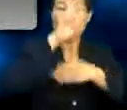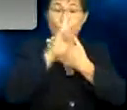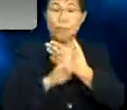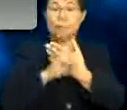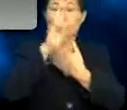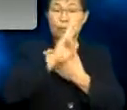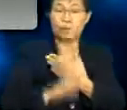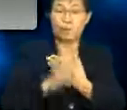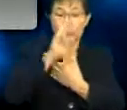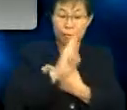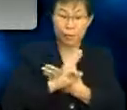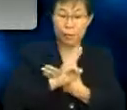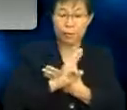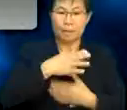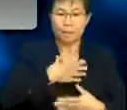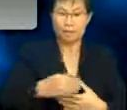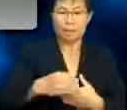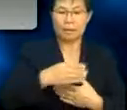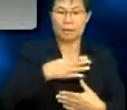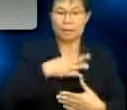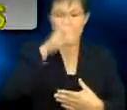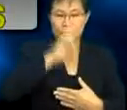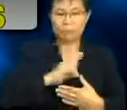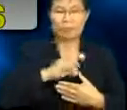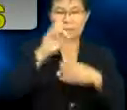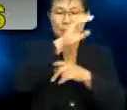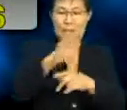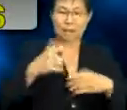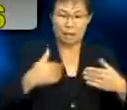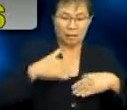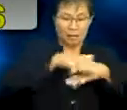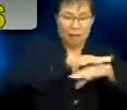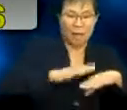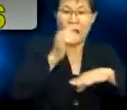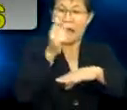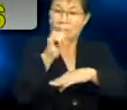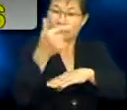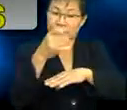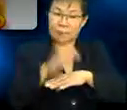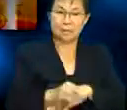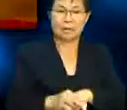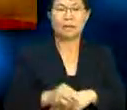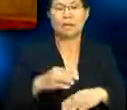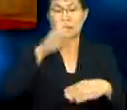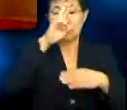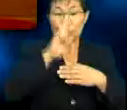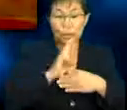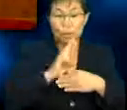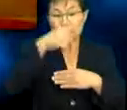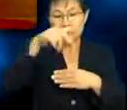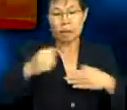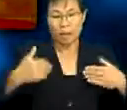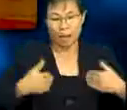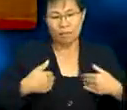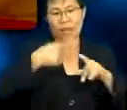The surface of red blood cells has special proteins called antigens. The blood plasma